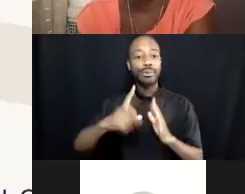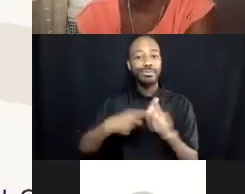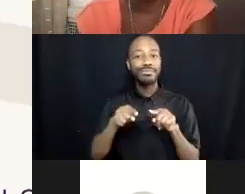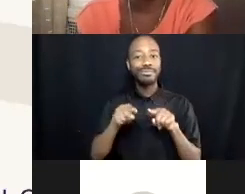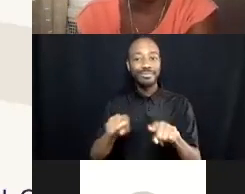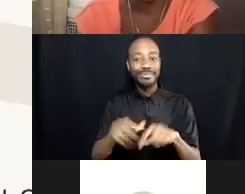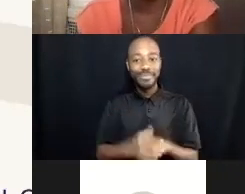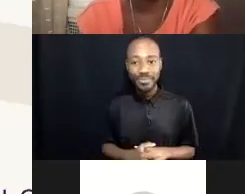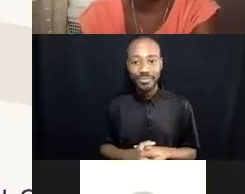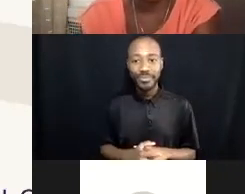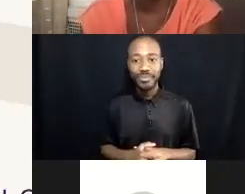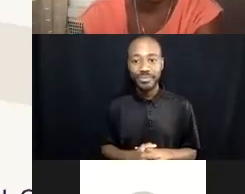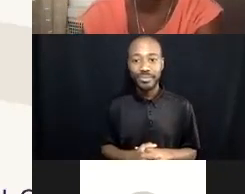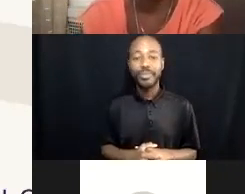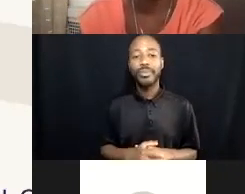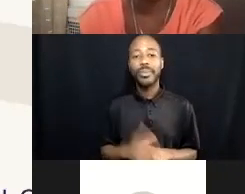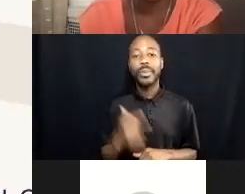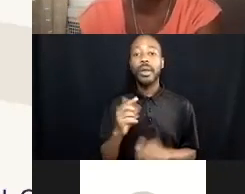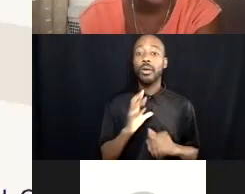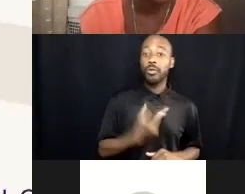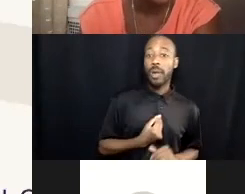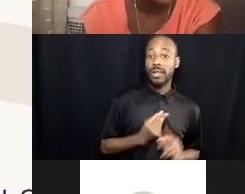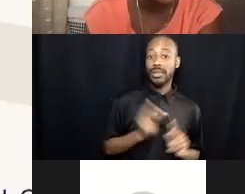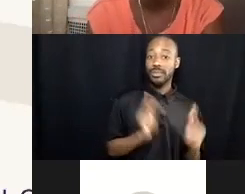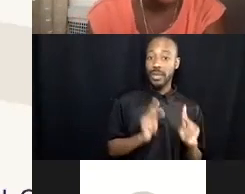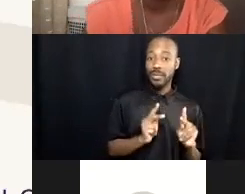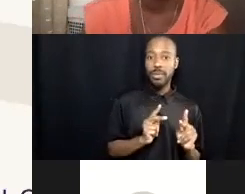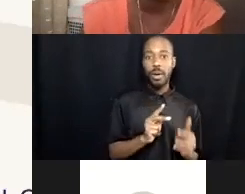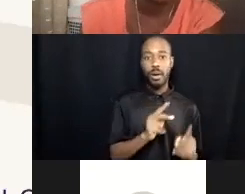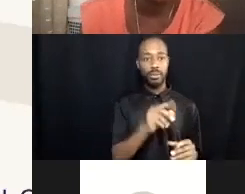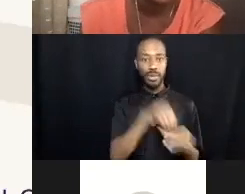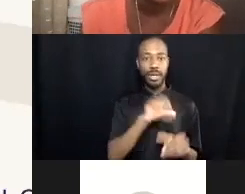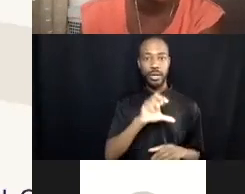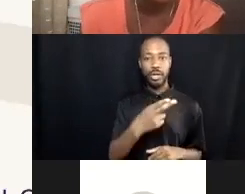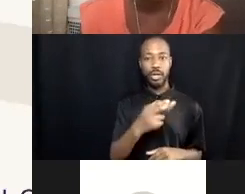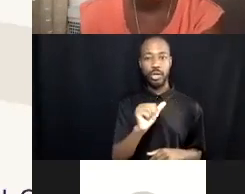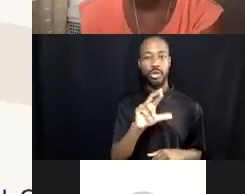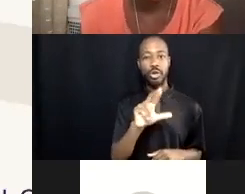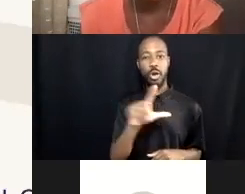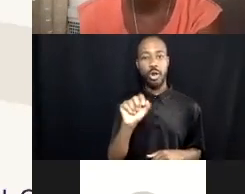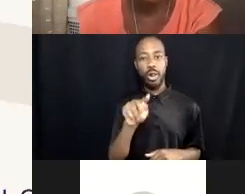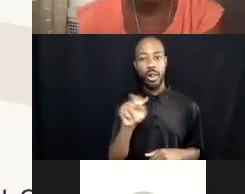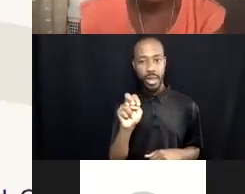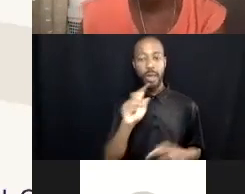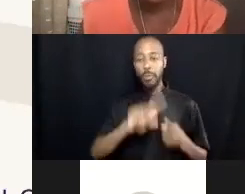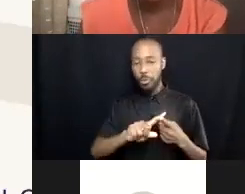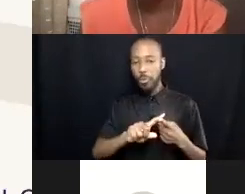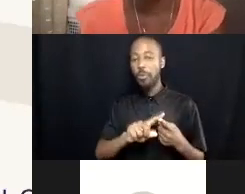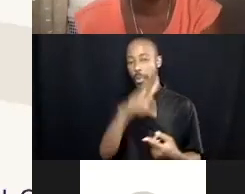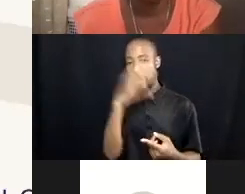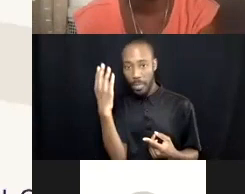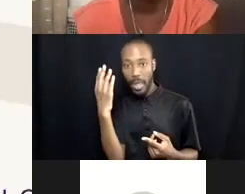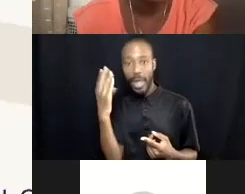we do is we help connect trans folks in and around Charlotte to Black queer therapists in Charlotte. We are specifically